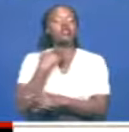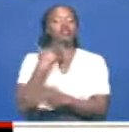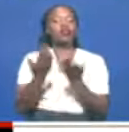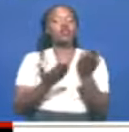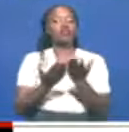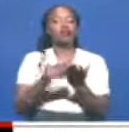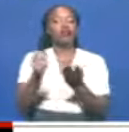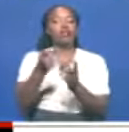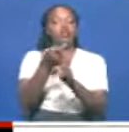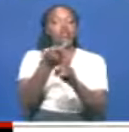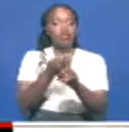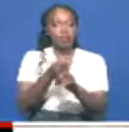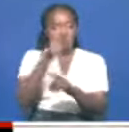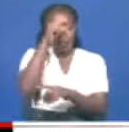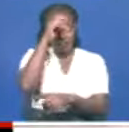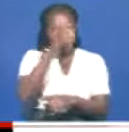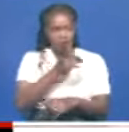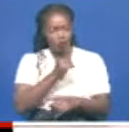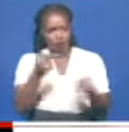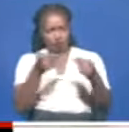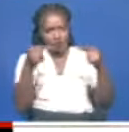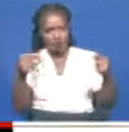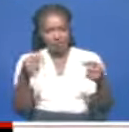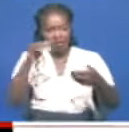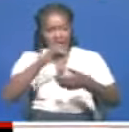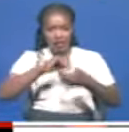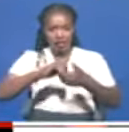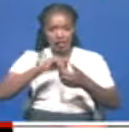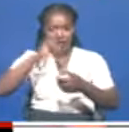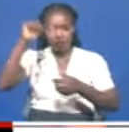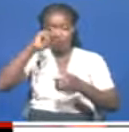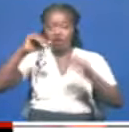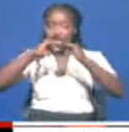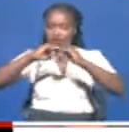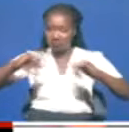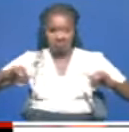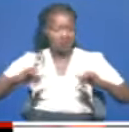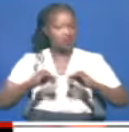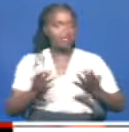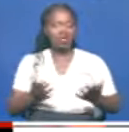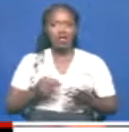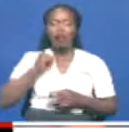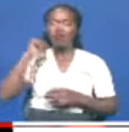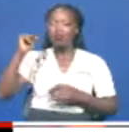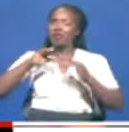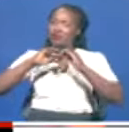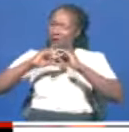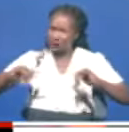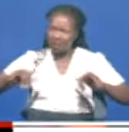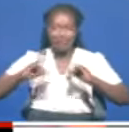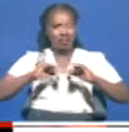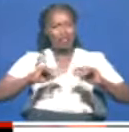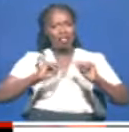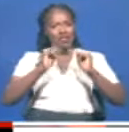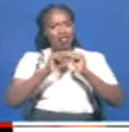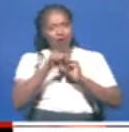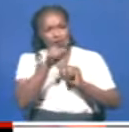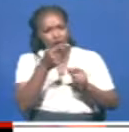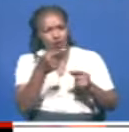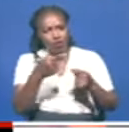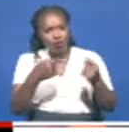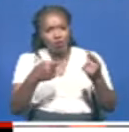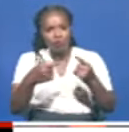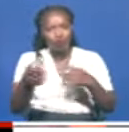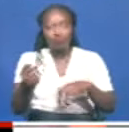as governor, warning his opponents against engaging in politics of division. Siasa ya kugawa watu ndio kabila yangu ikichagua tumekatana